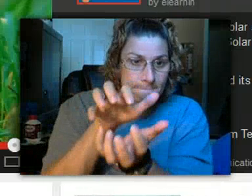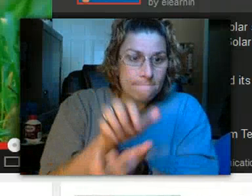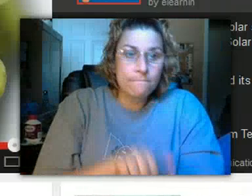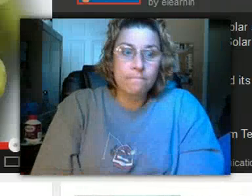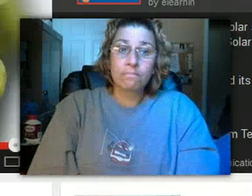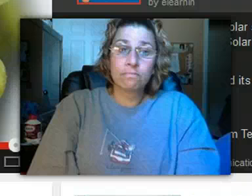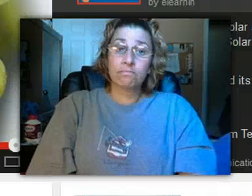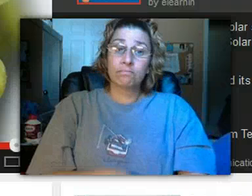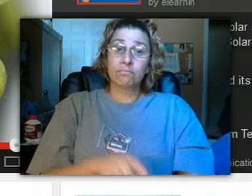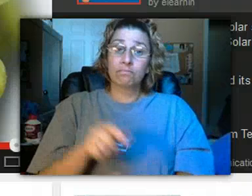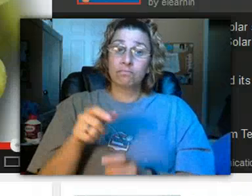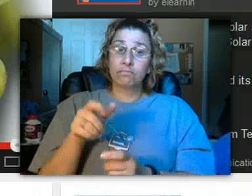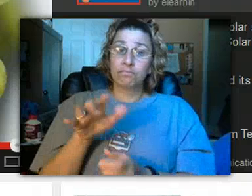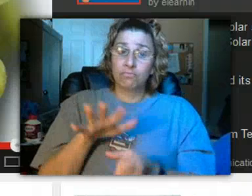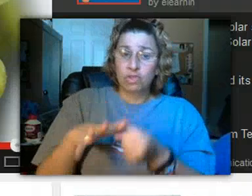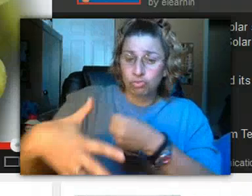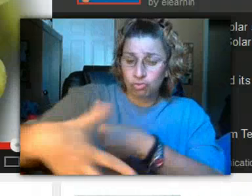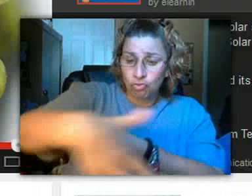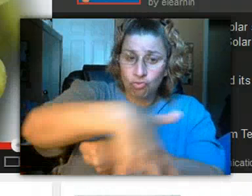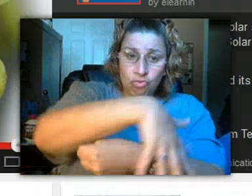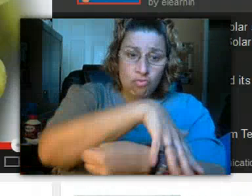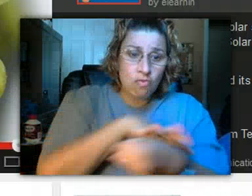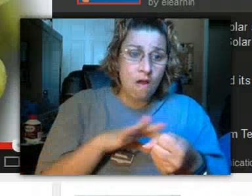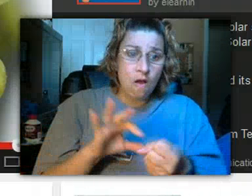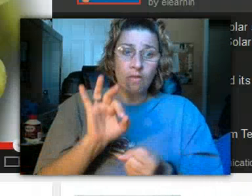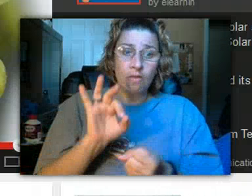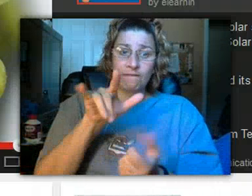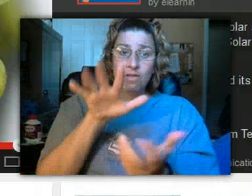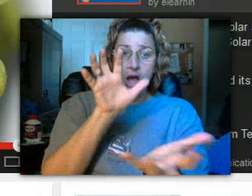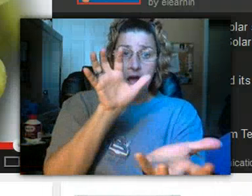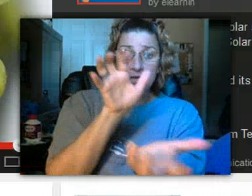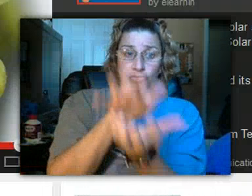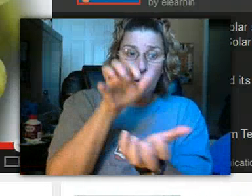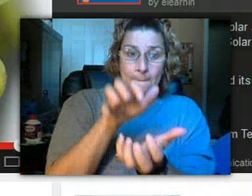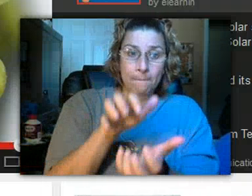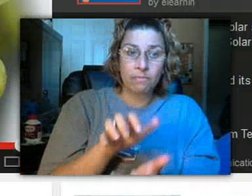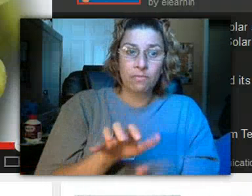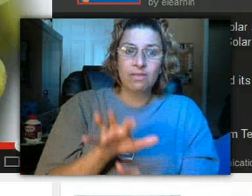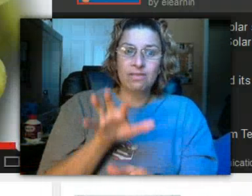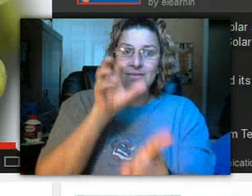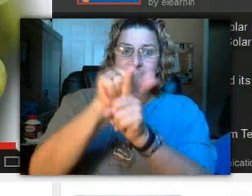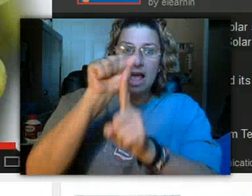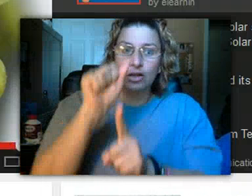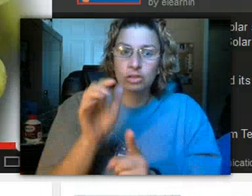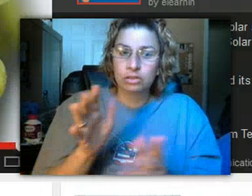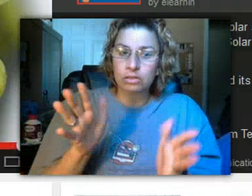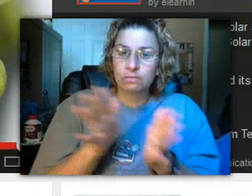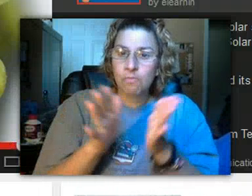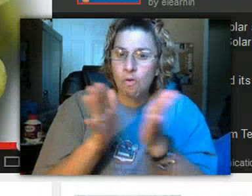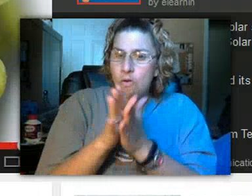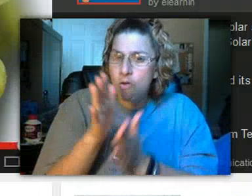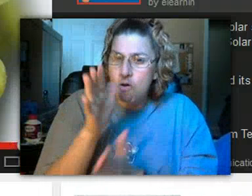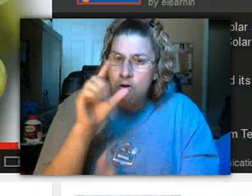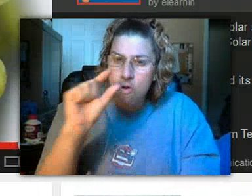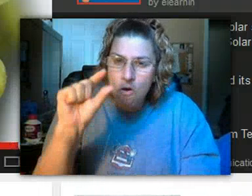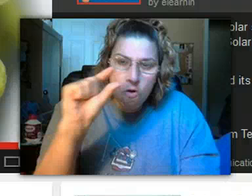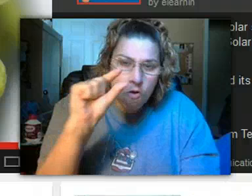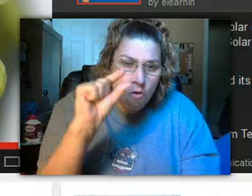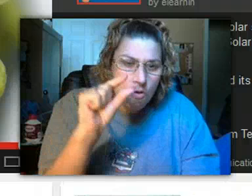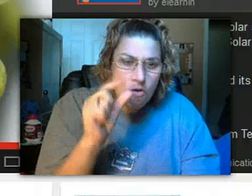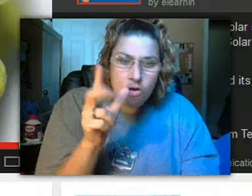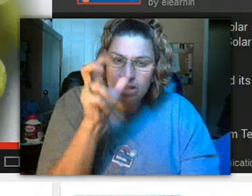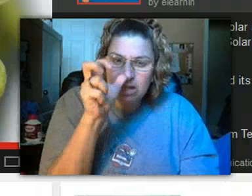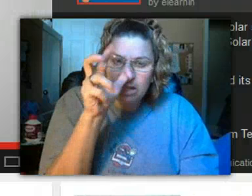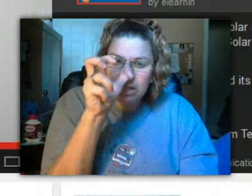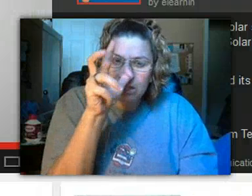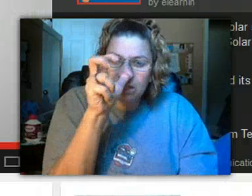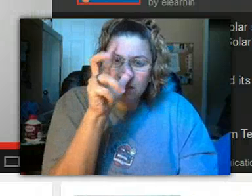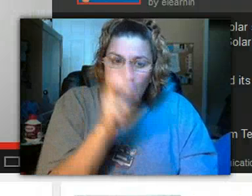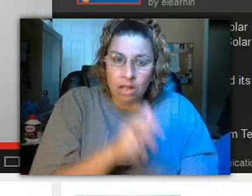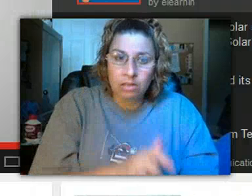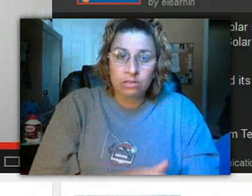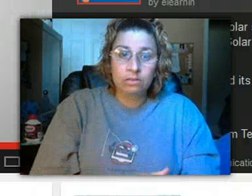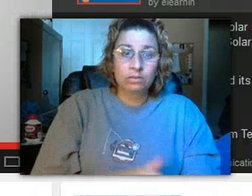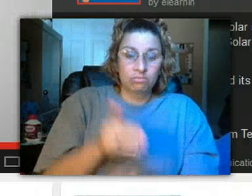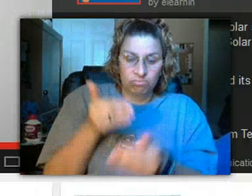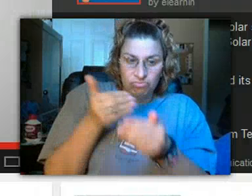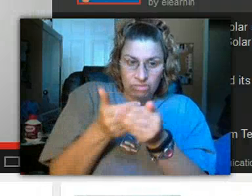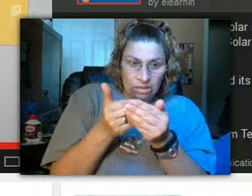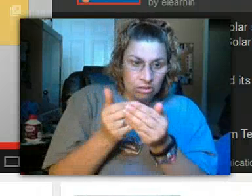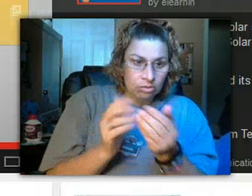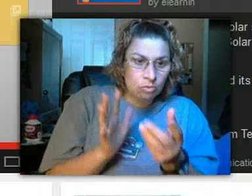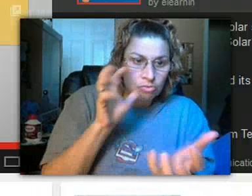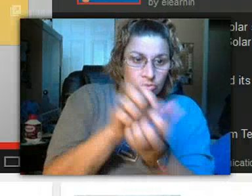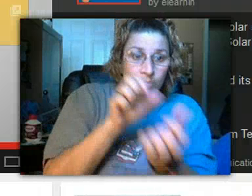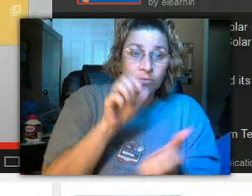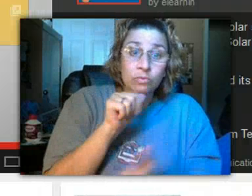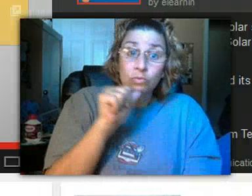surrounding areas. Venus flytraps trap and catch small insects which come near the leaves and eat them. Don't forget